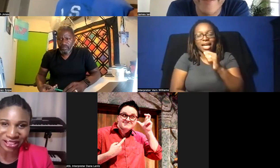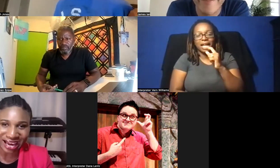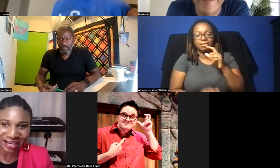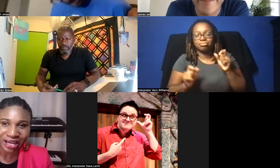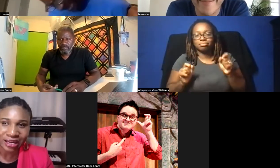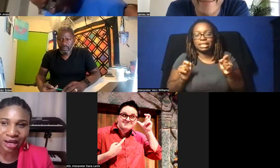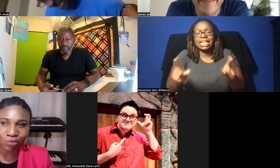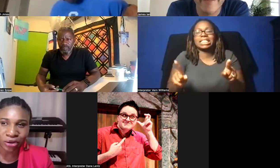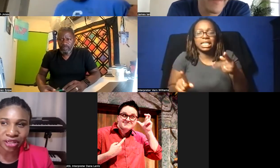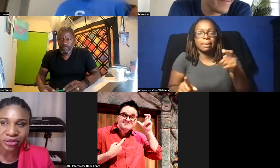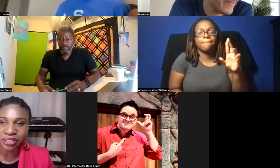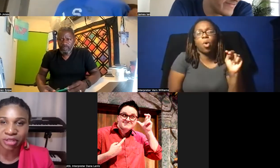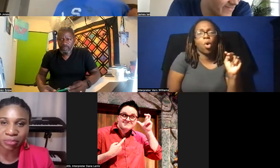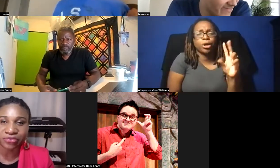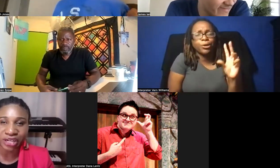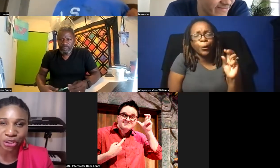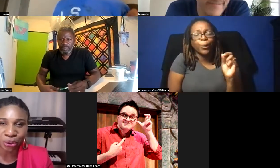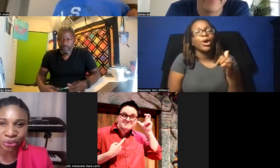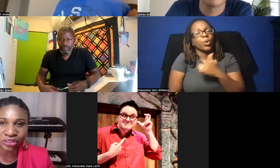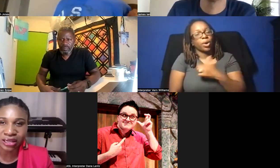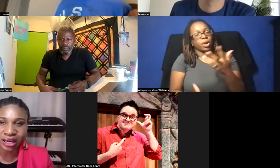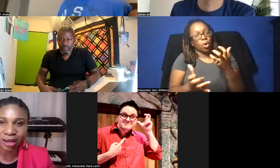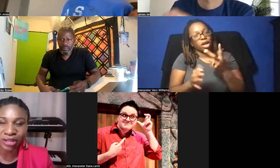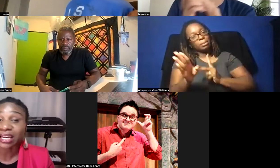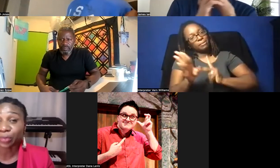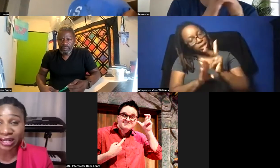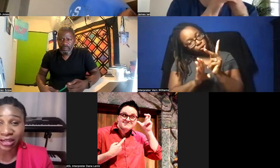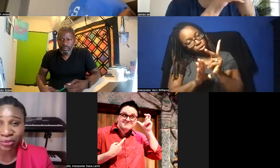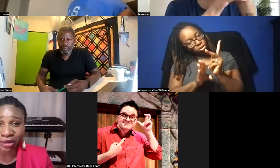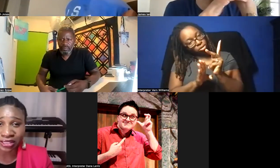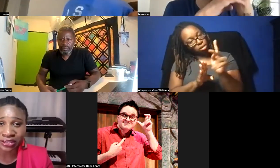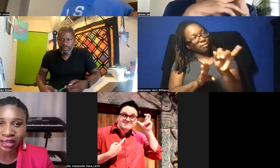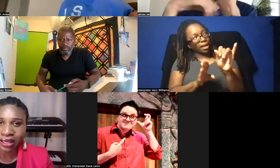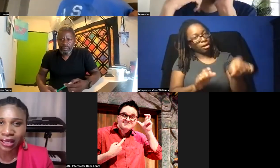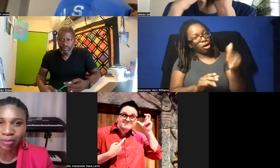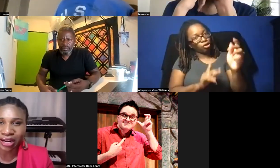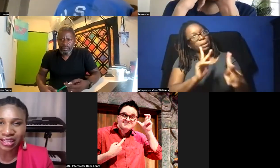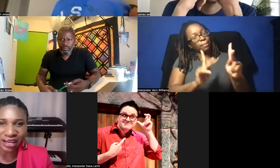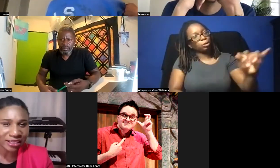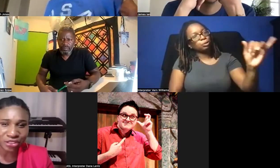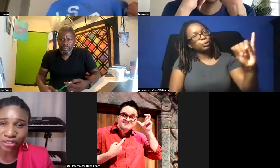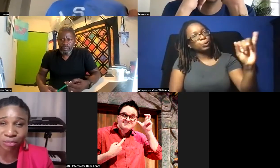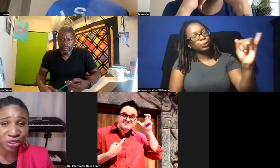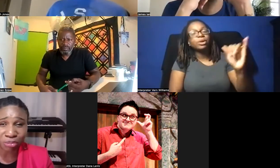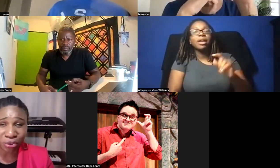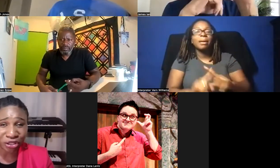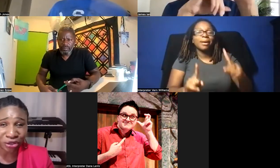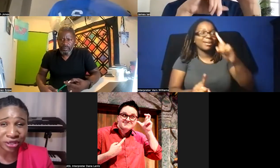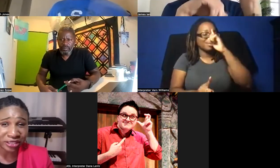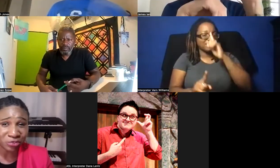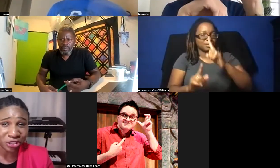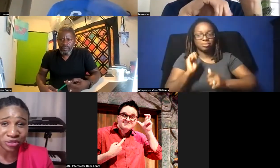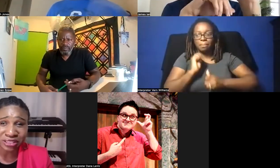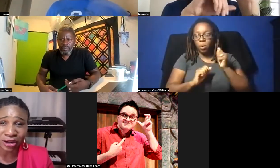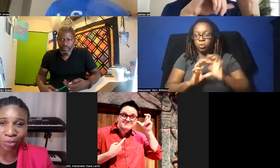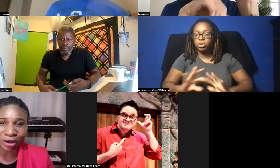be that. We're here to be professionals like everybody else on the roster. But I think just the most important note